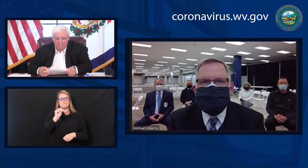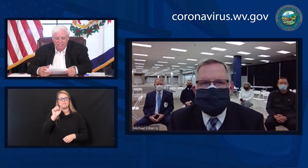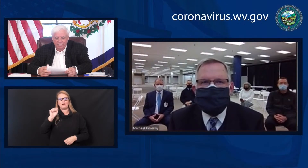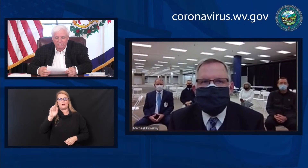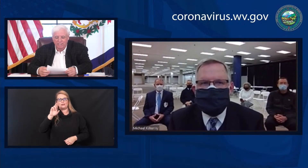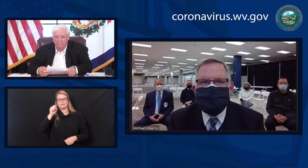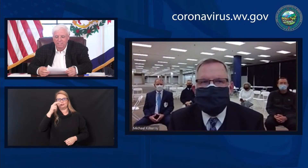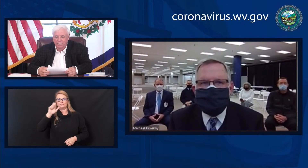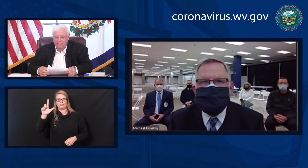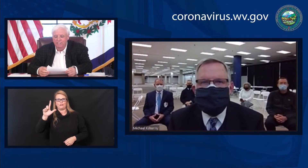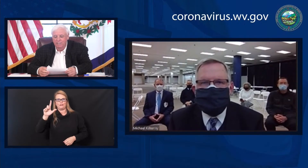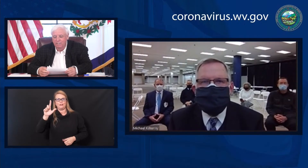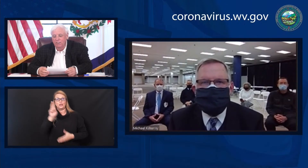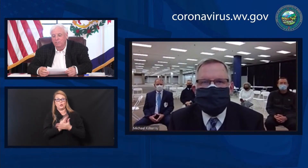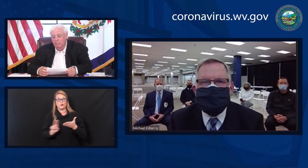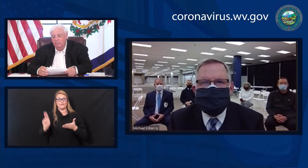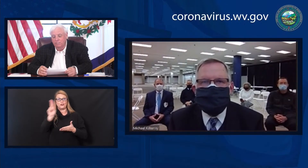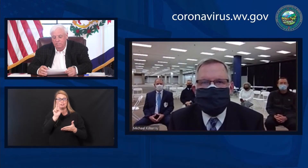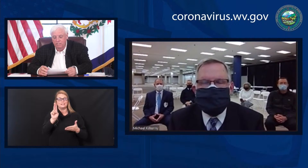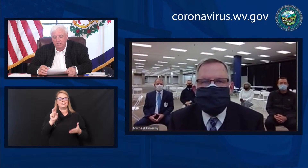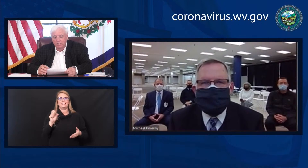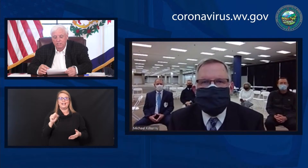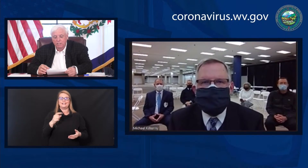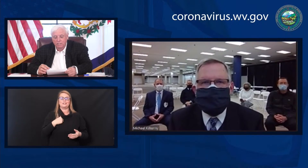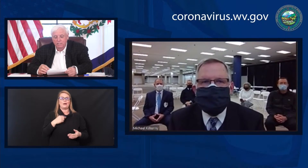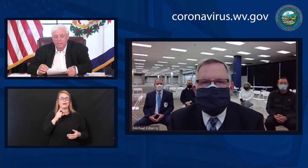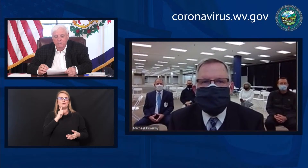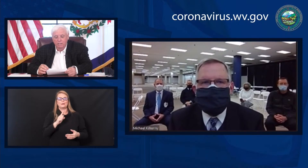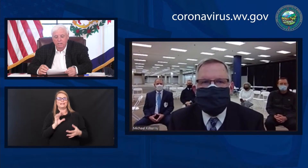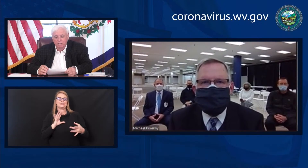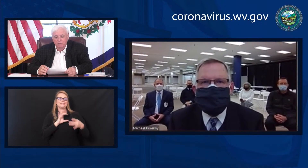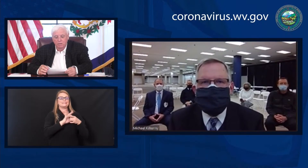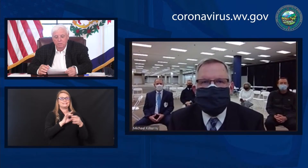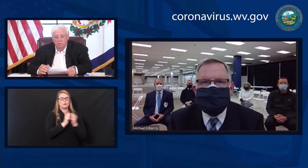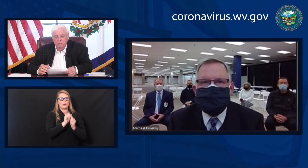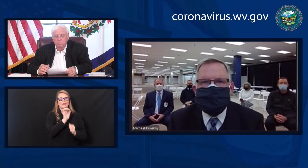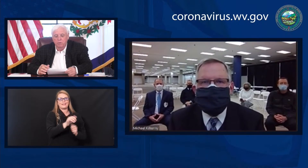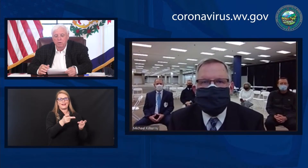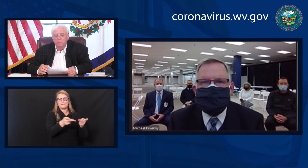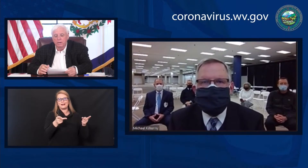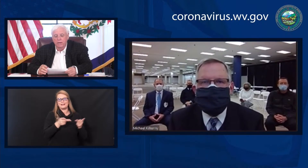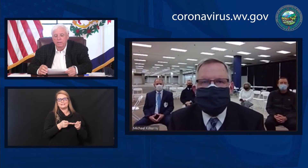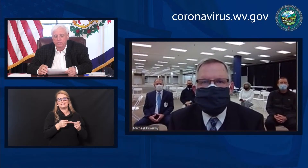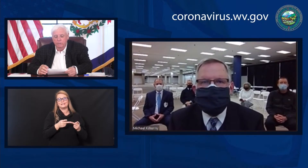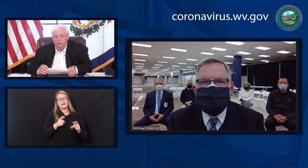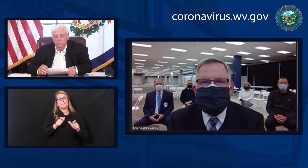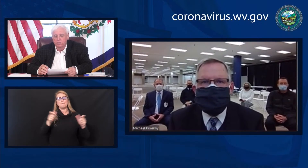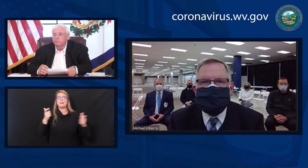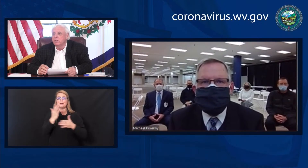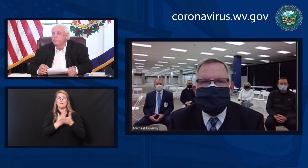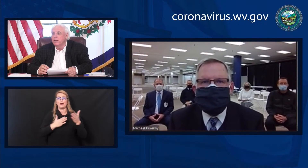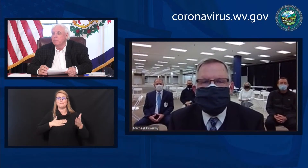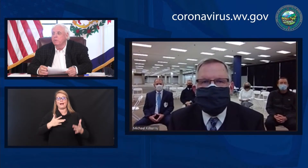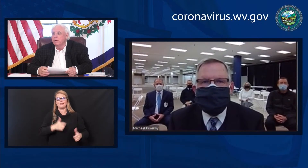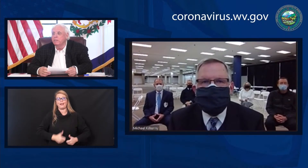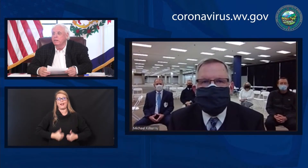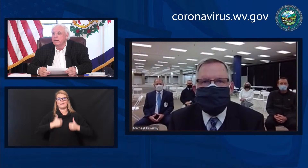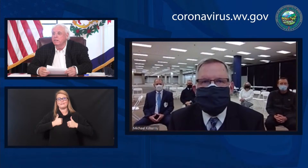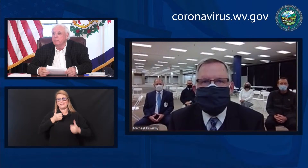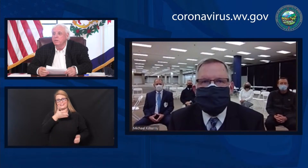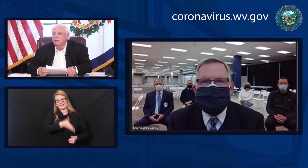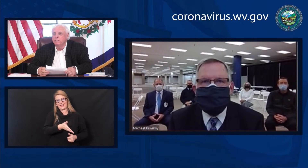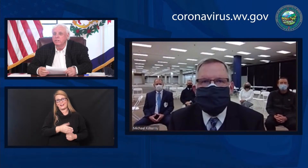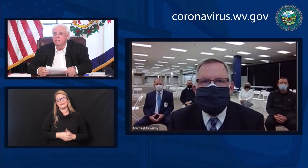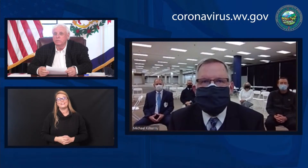and thanks, and honestly, thank a big part of my life to all the good stuff that happened right there in